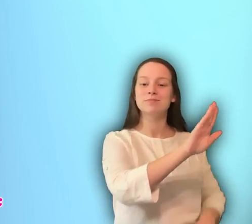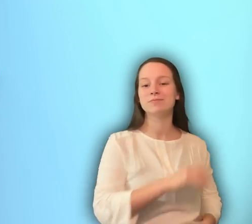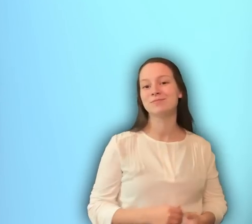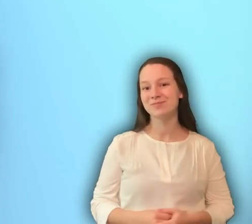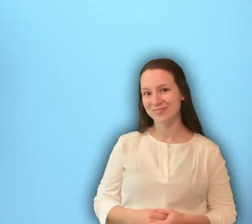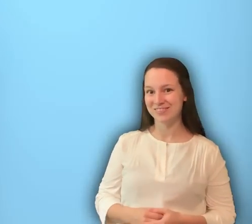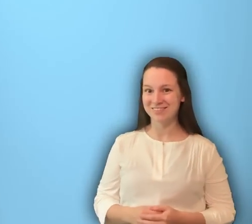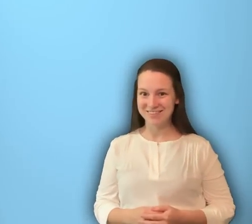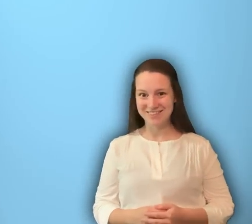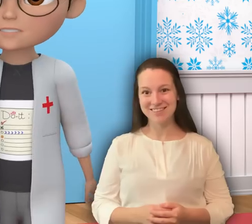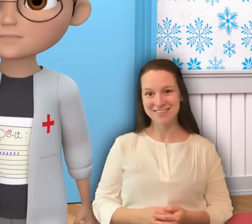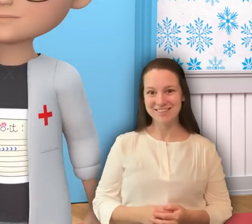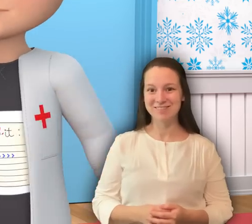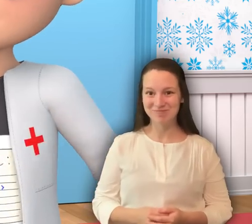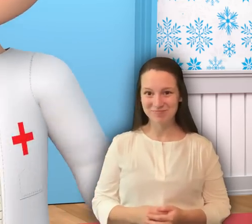attack